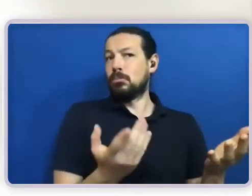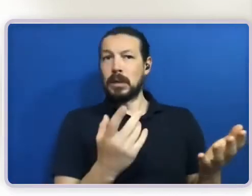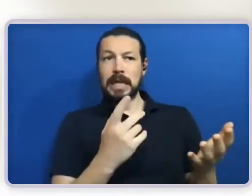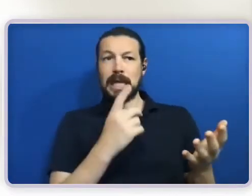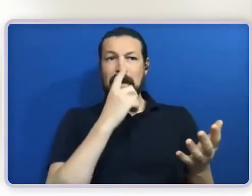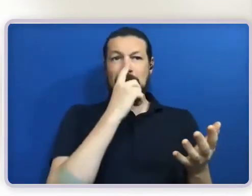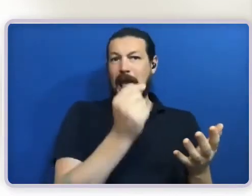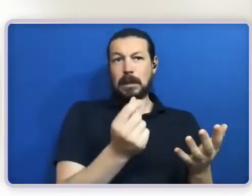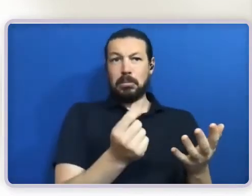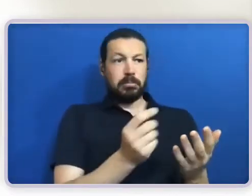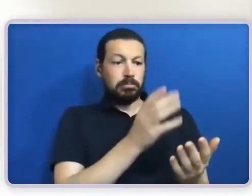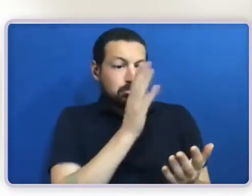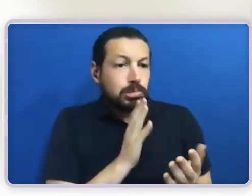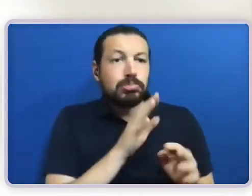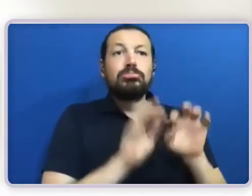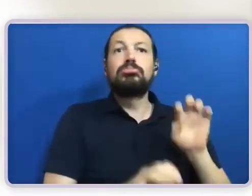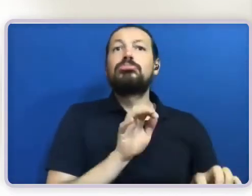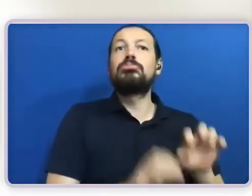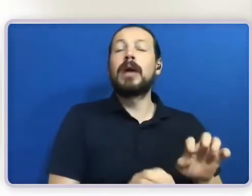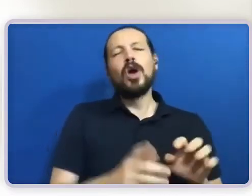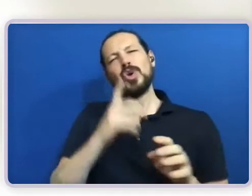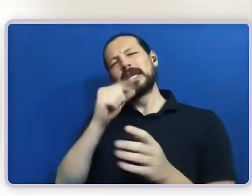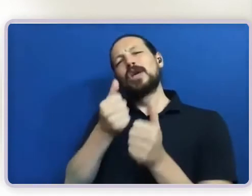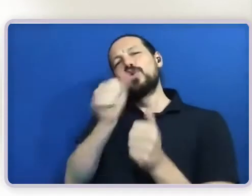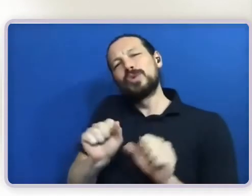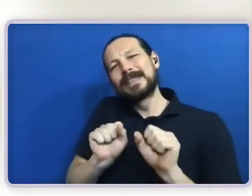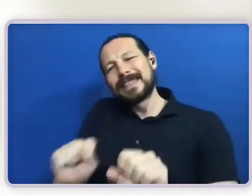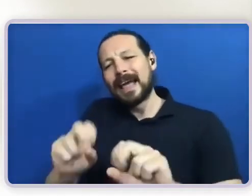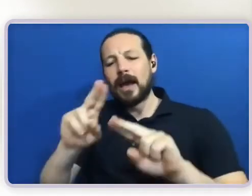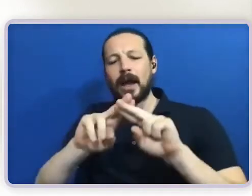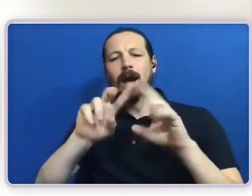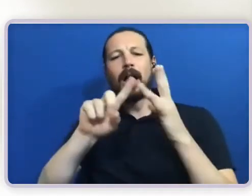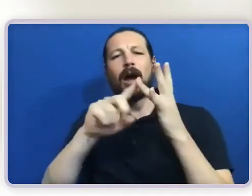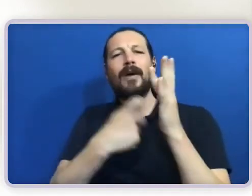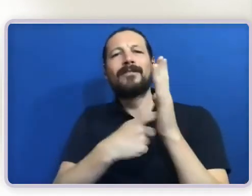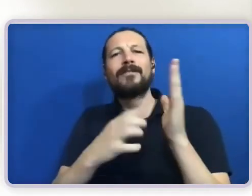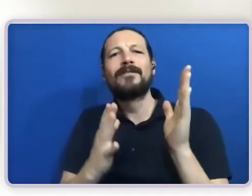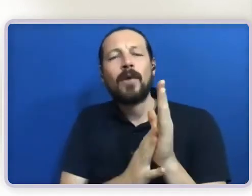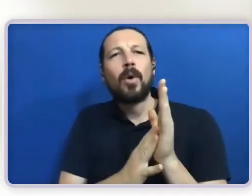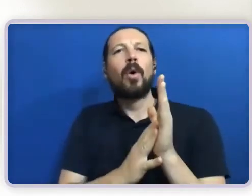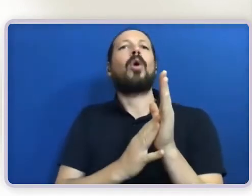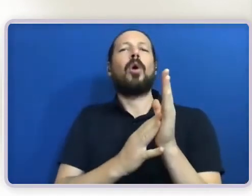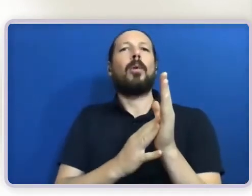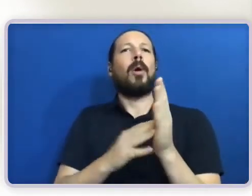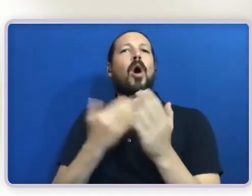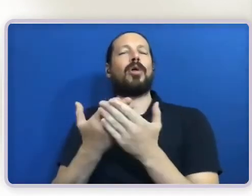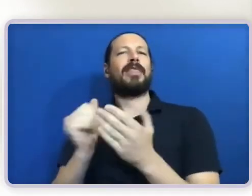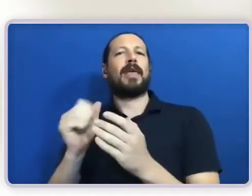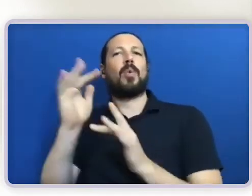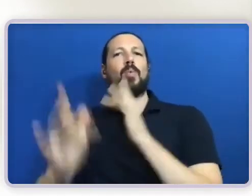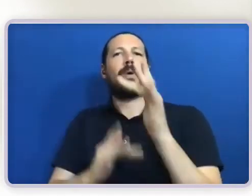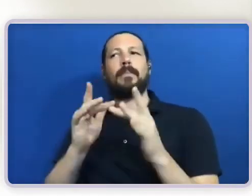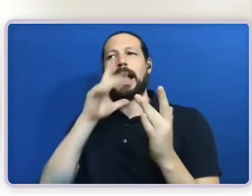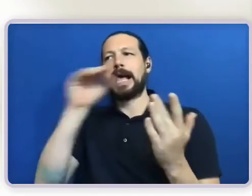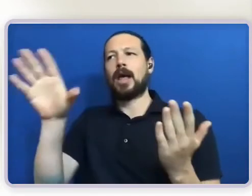there is a form and some suggestions available on the Commission's website that you can use.